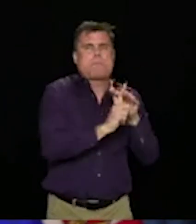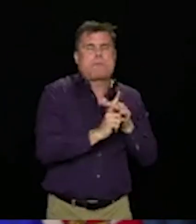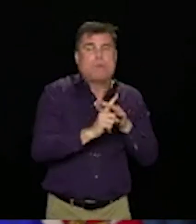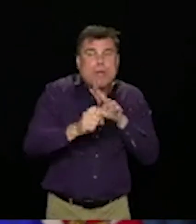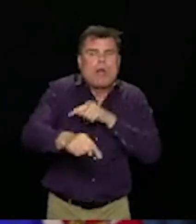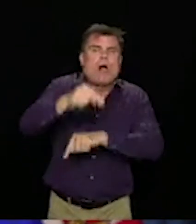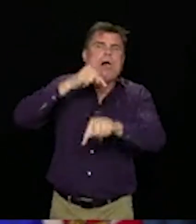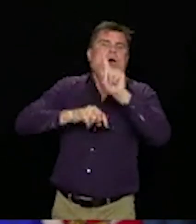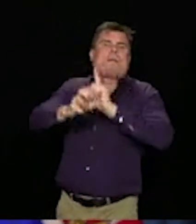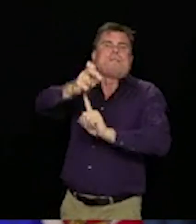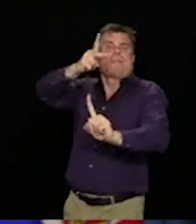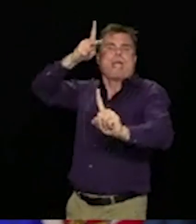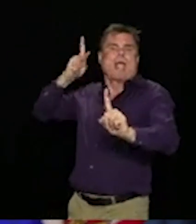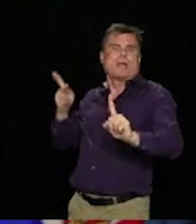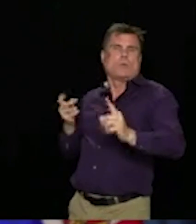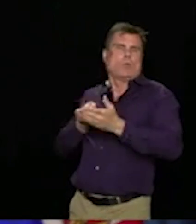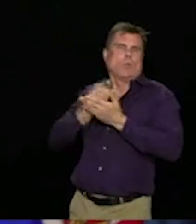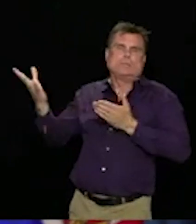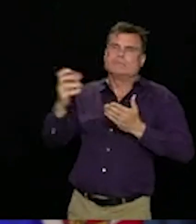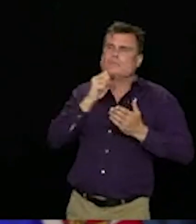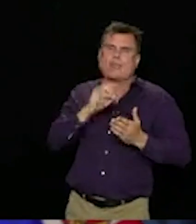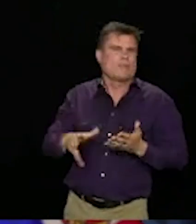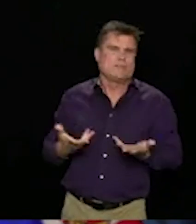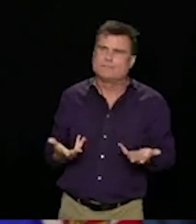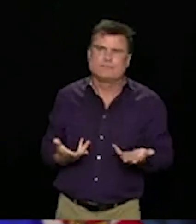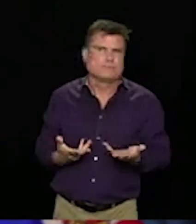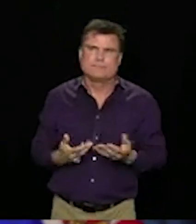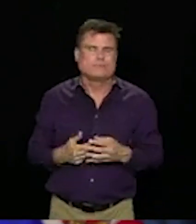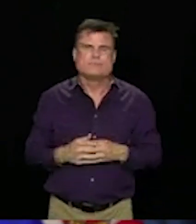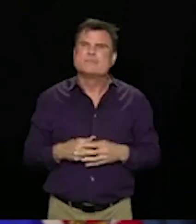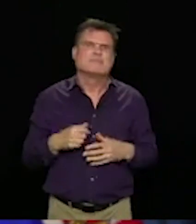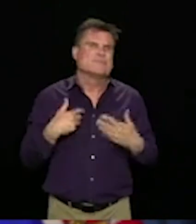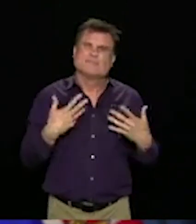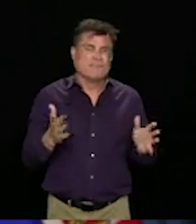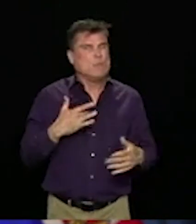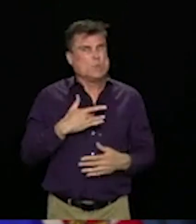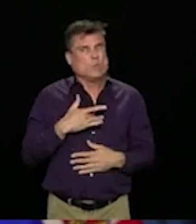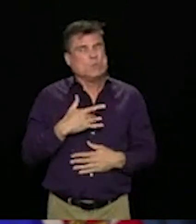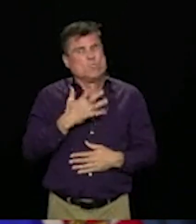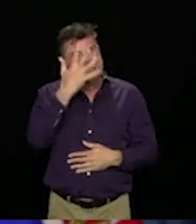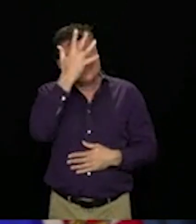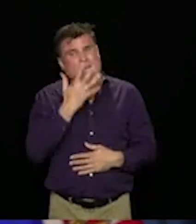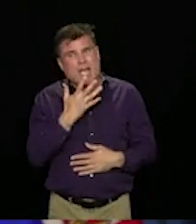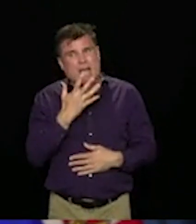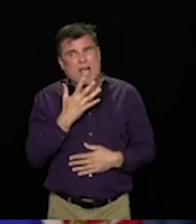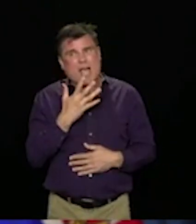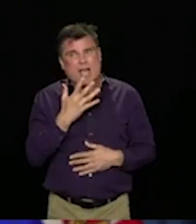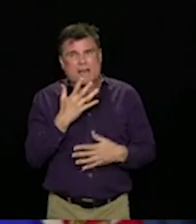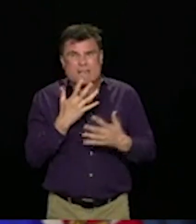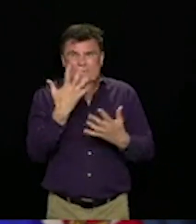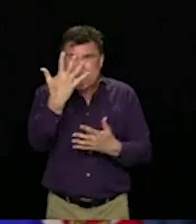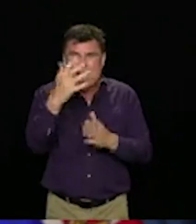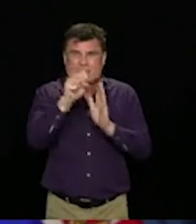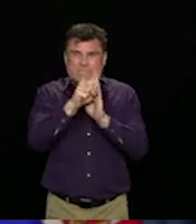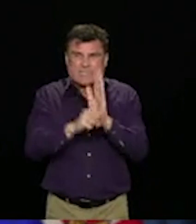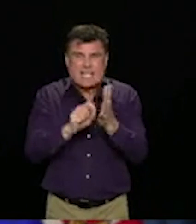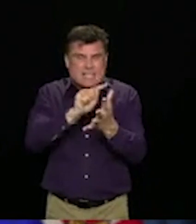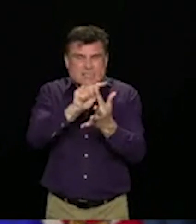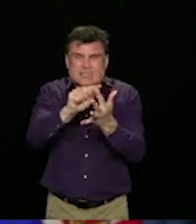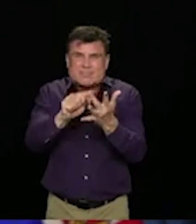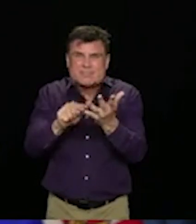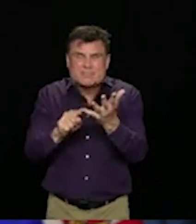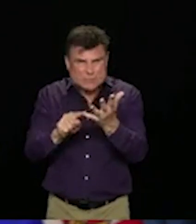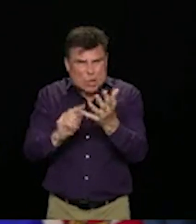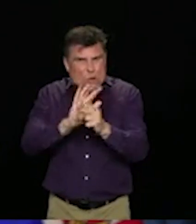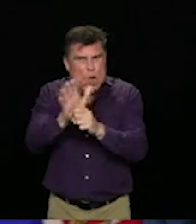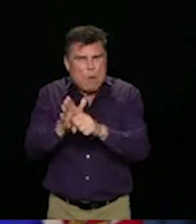something we take any, we're anything but sad about. In fact, the significant increases we see in states like